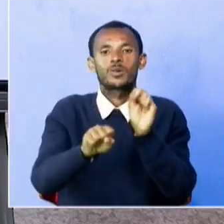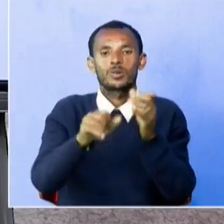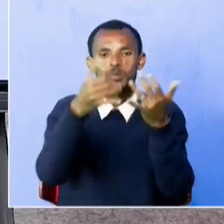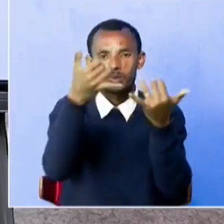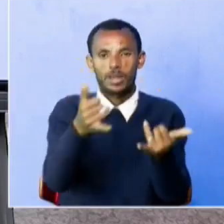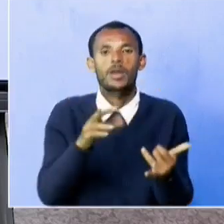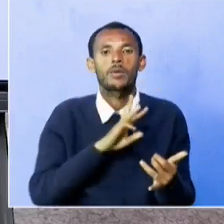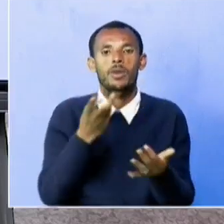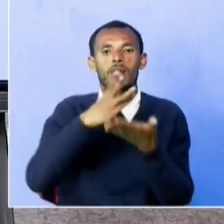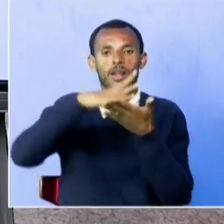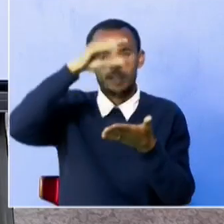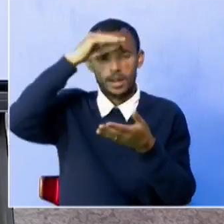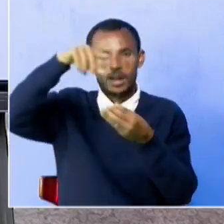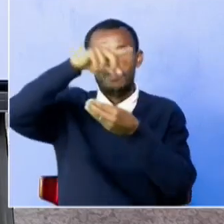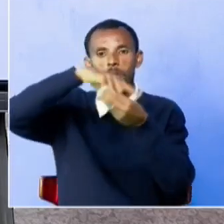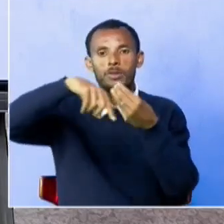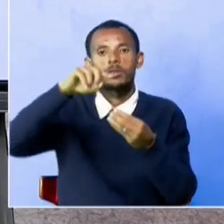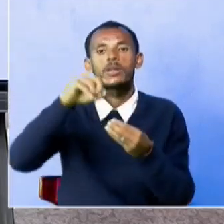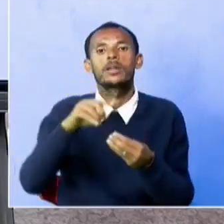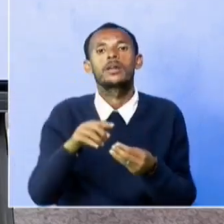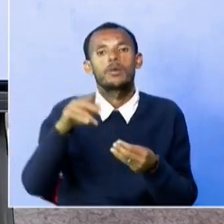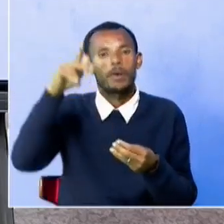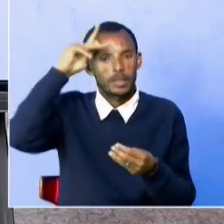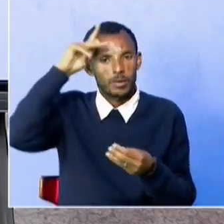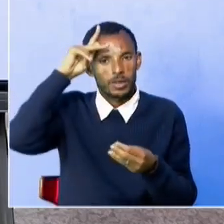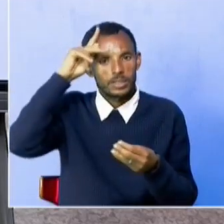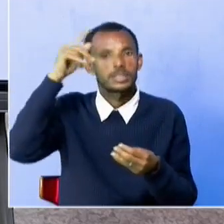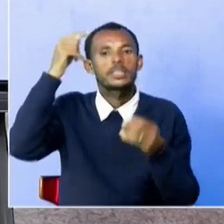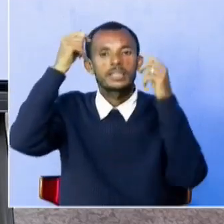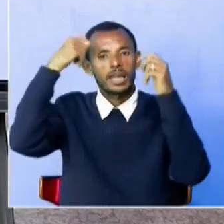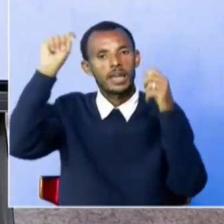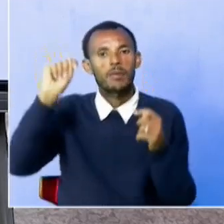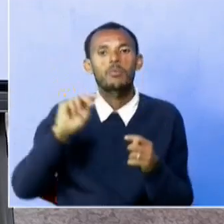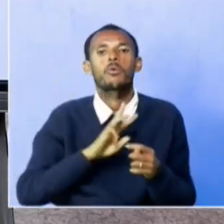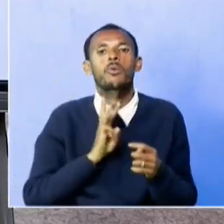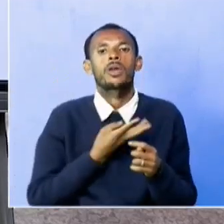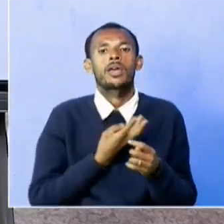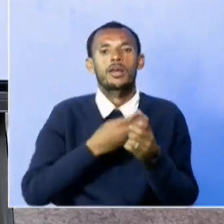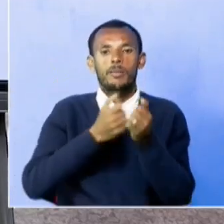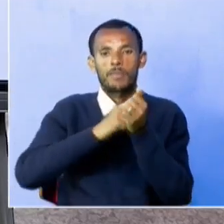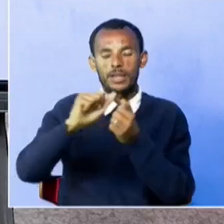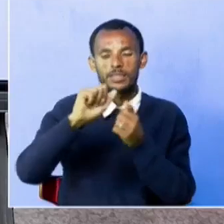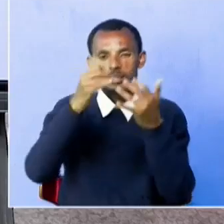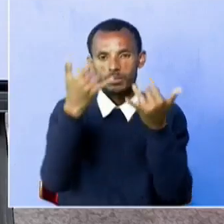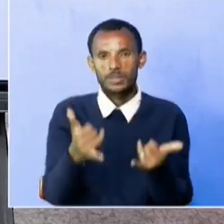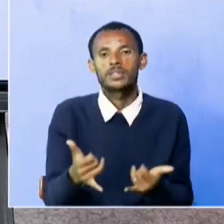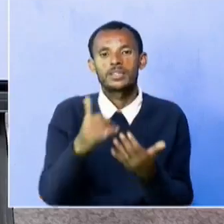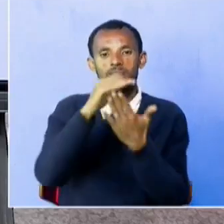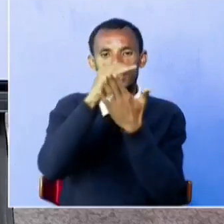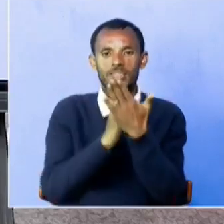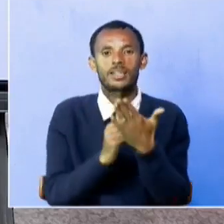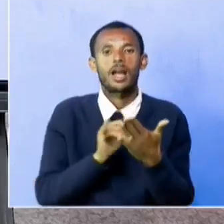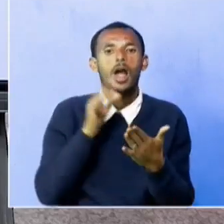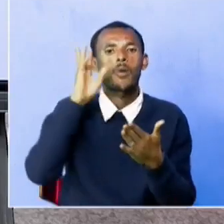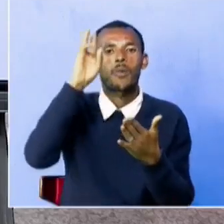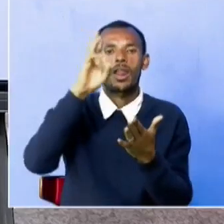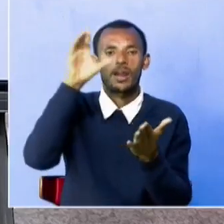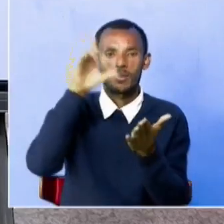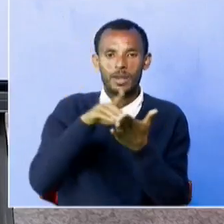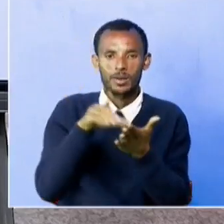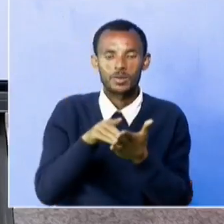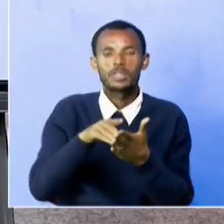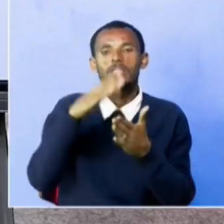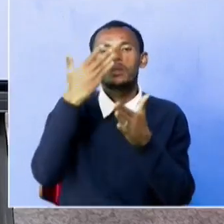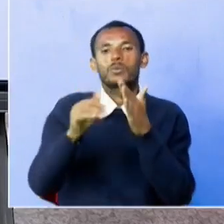Today we will learn about Pythagoras theorem, but before I proceed to the present lesson, I will remind you some